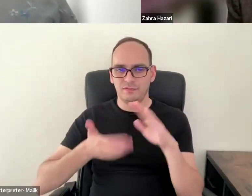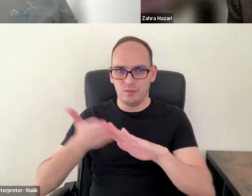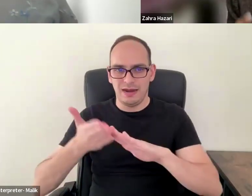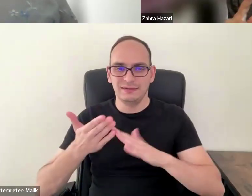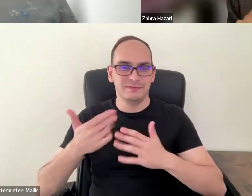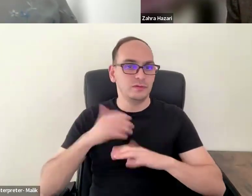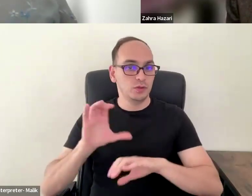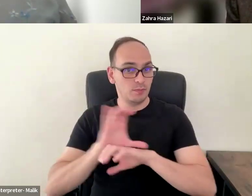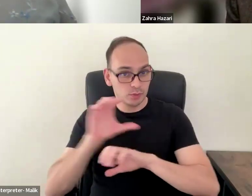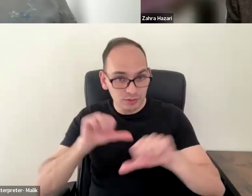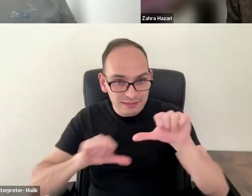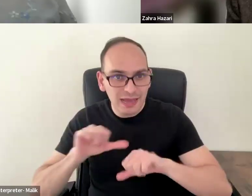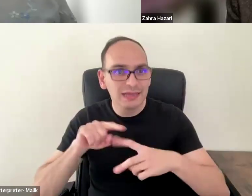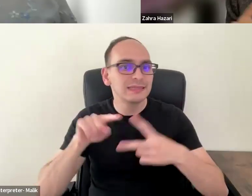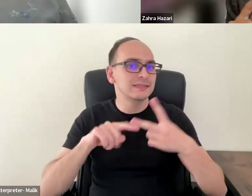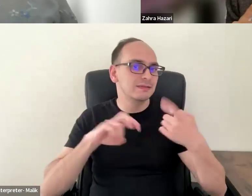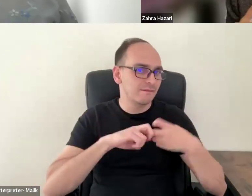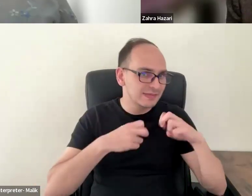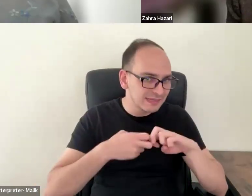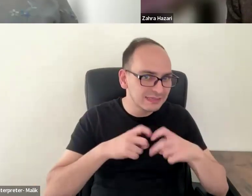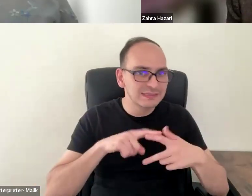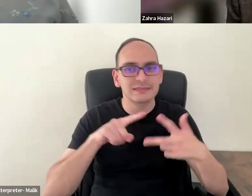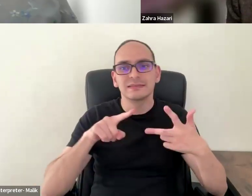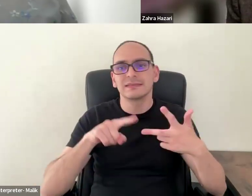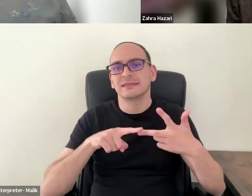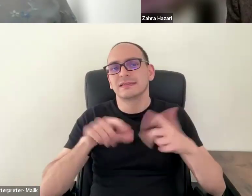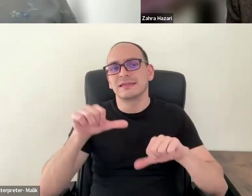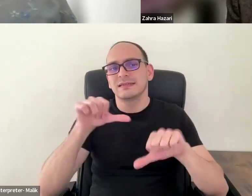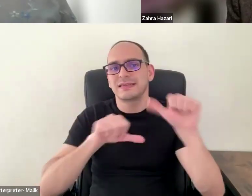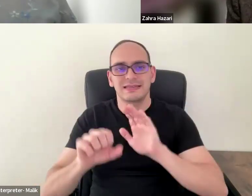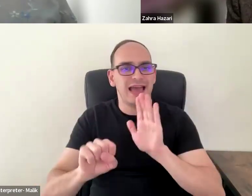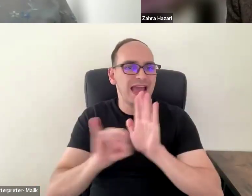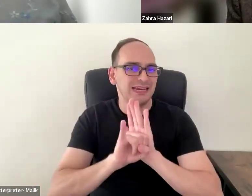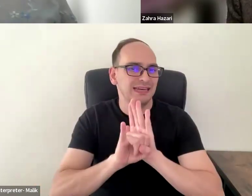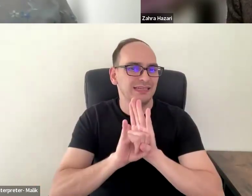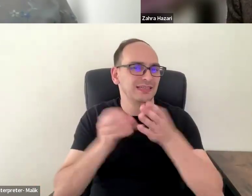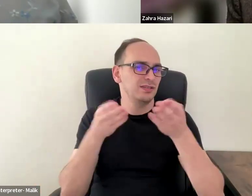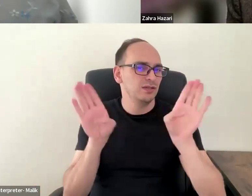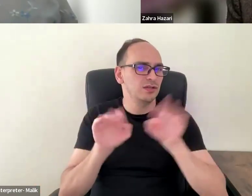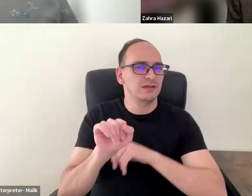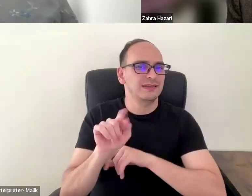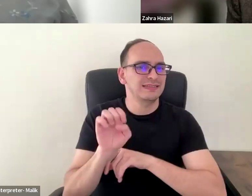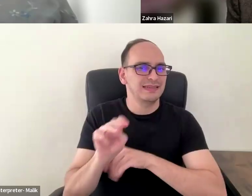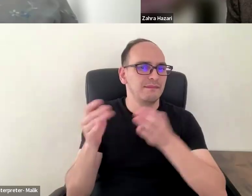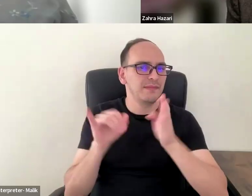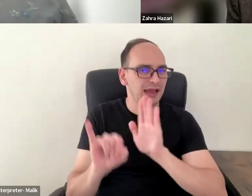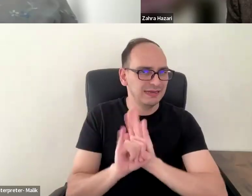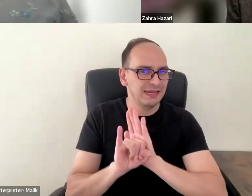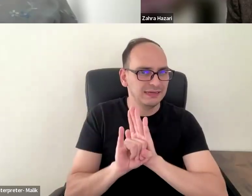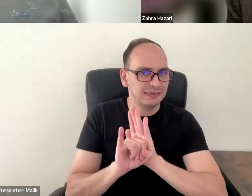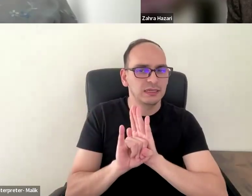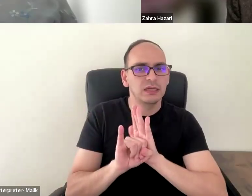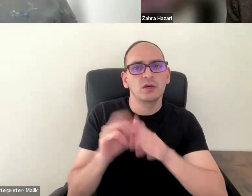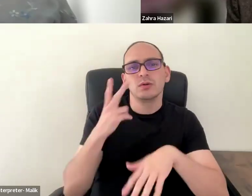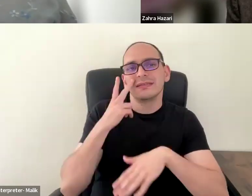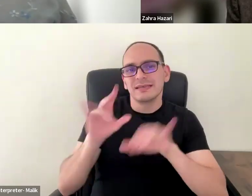for computer science, I've done it for physics, and I've done it for science identity more broadly, or STEM identity more broadly. And we